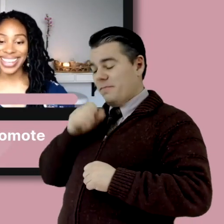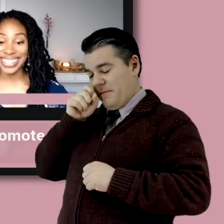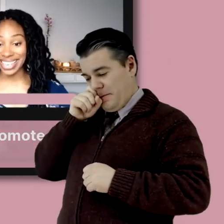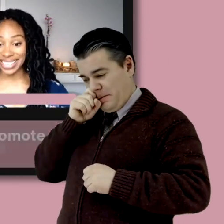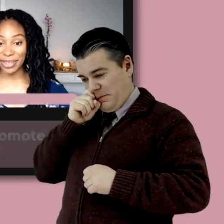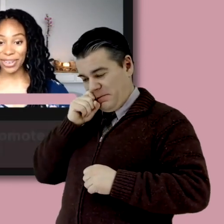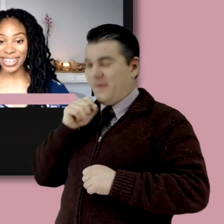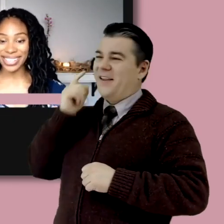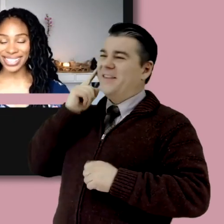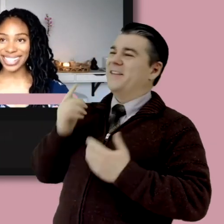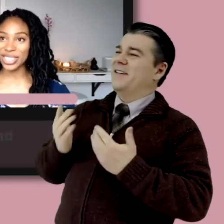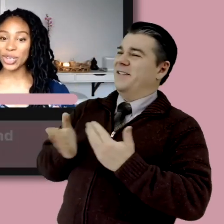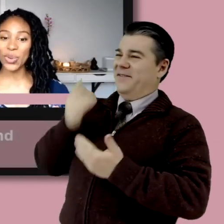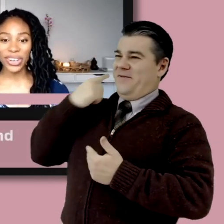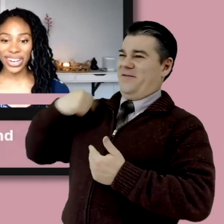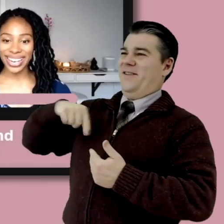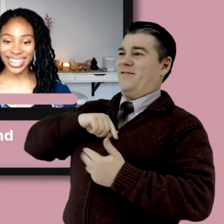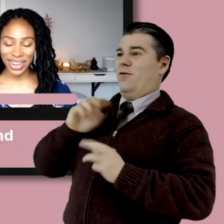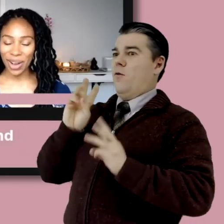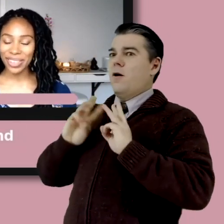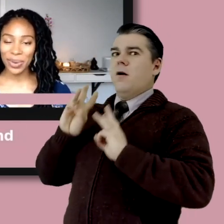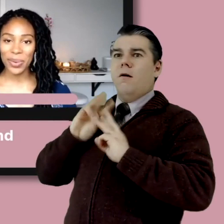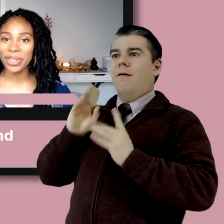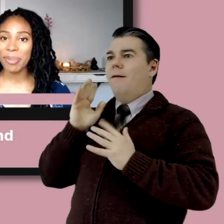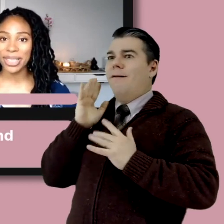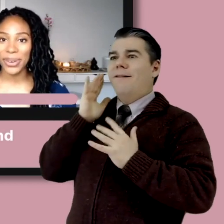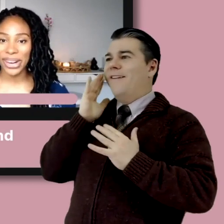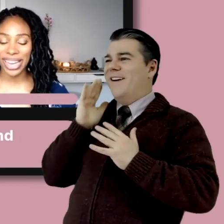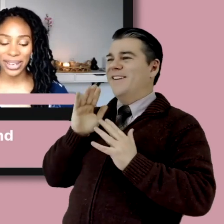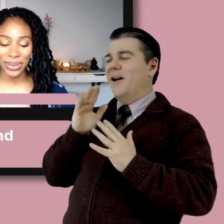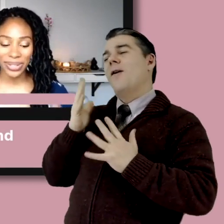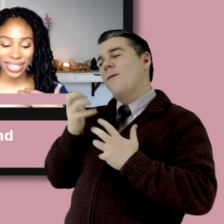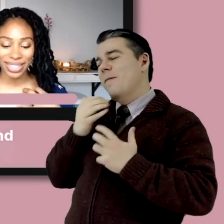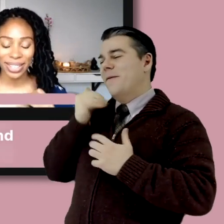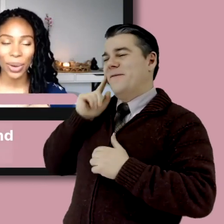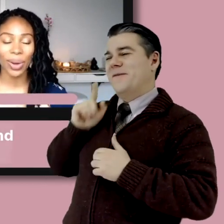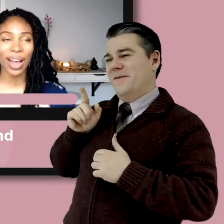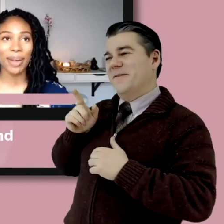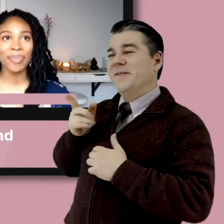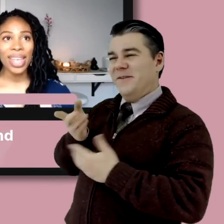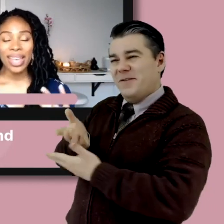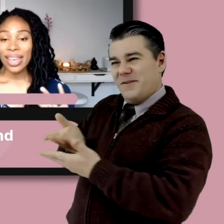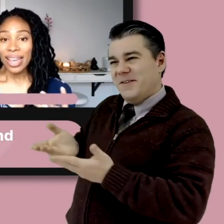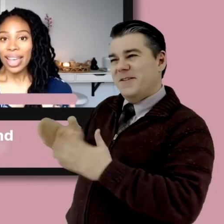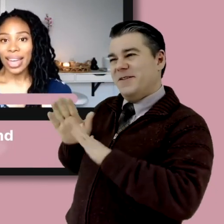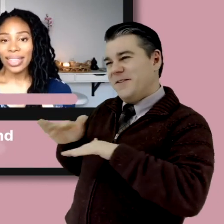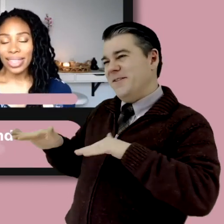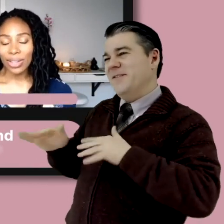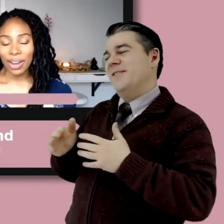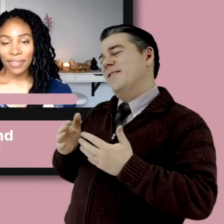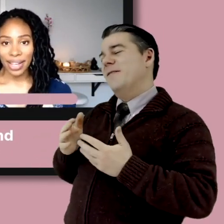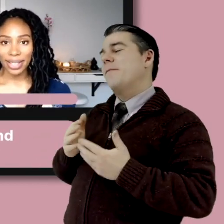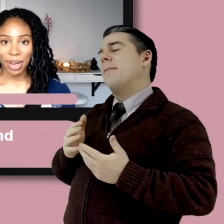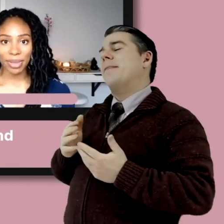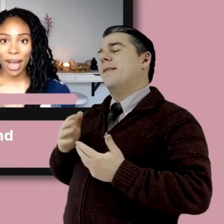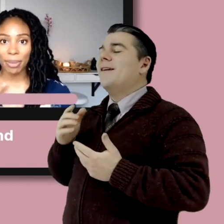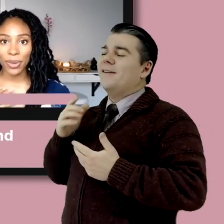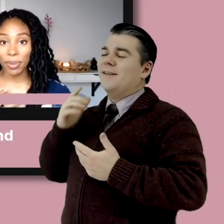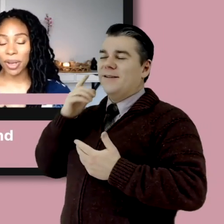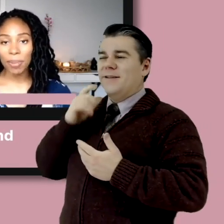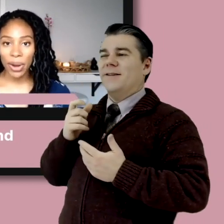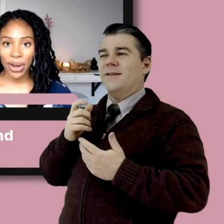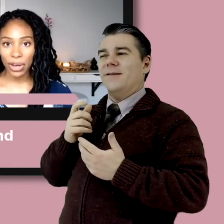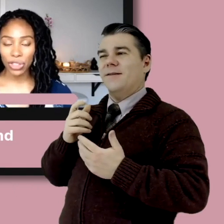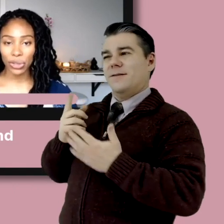I think it's easy for us to worry. You know, obviously we want the best for our kiddos. And so I think a lot of that sometimes comes